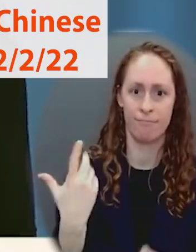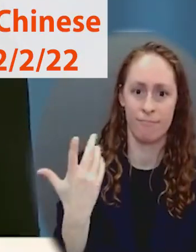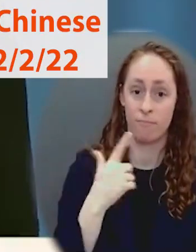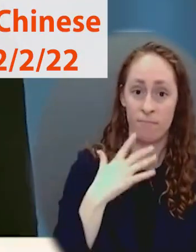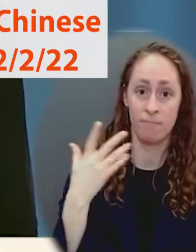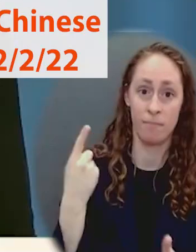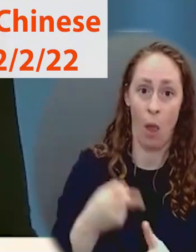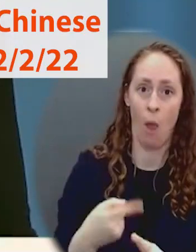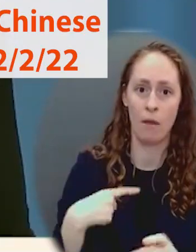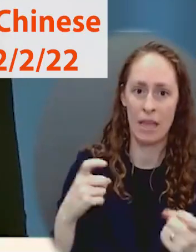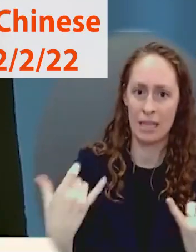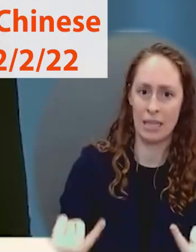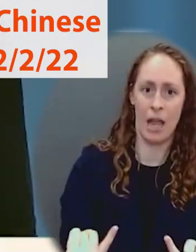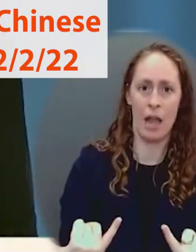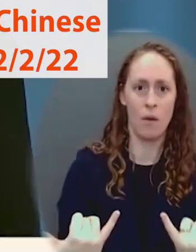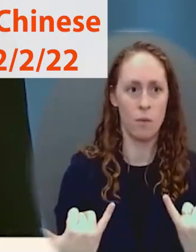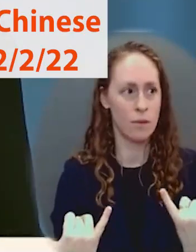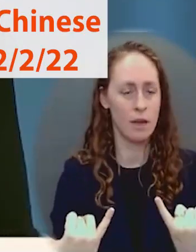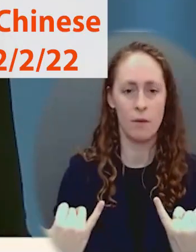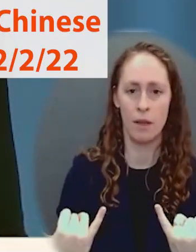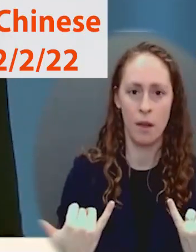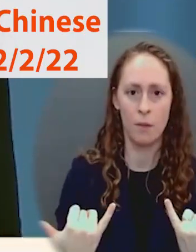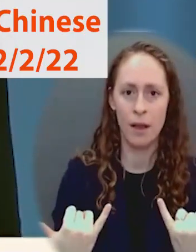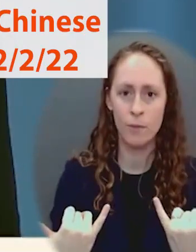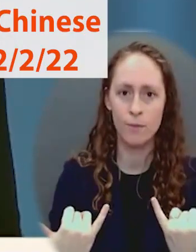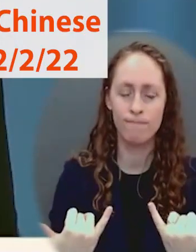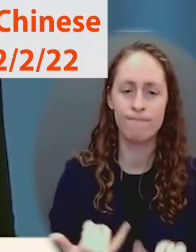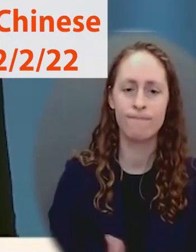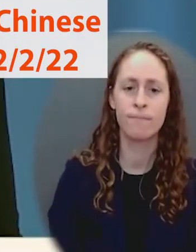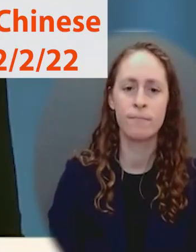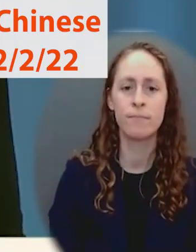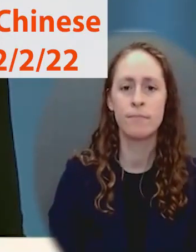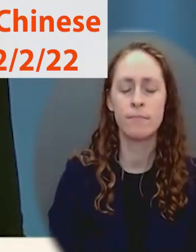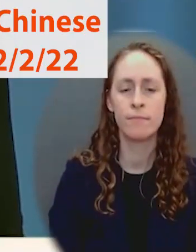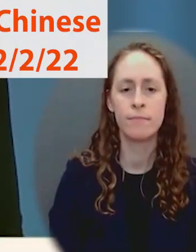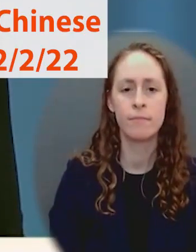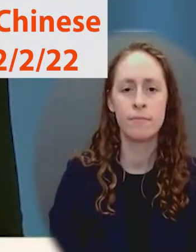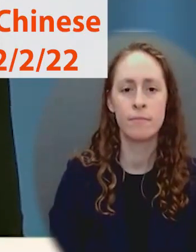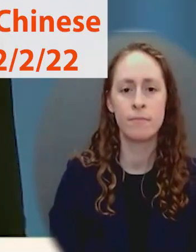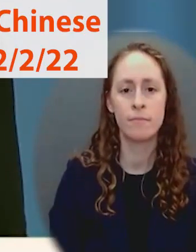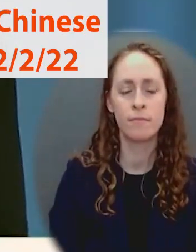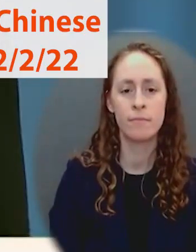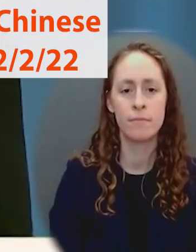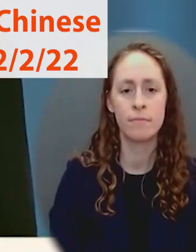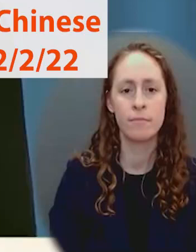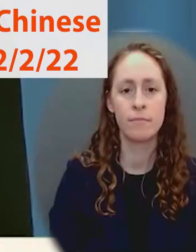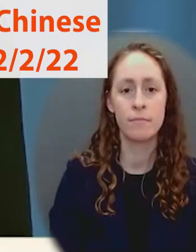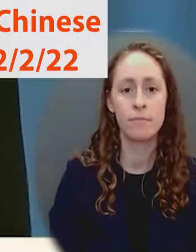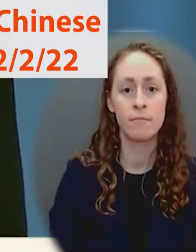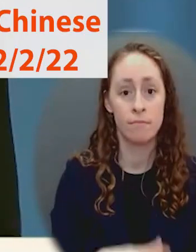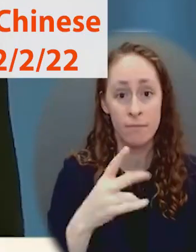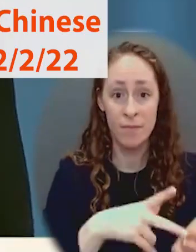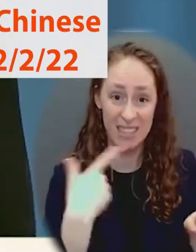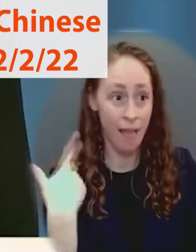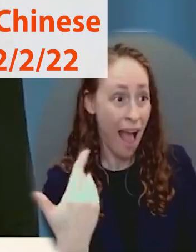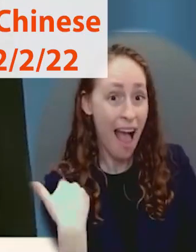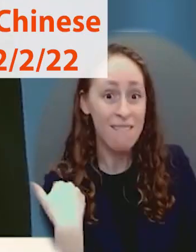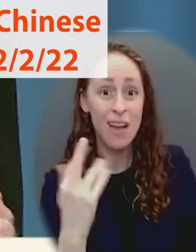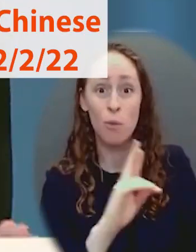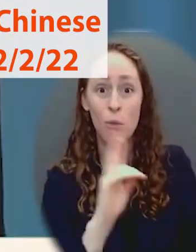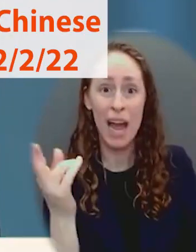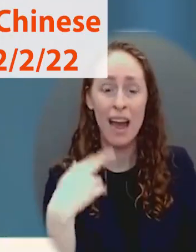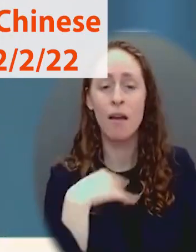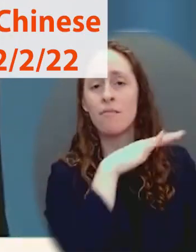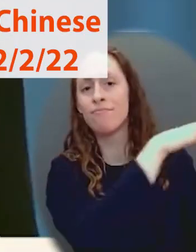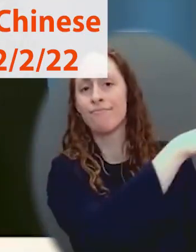make them free and accessible, which required us purchasing some of those tests from China in order to meet that demand. But that